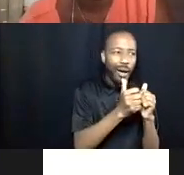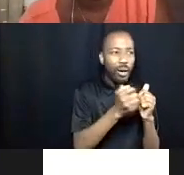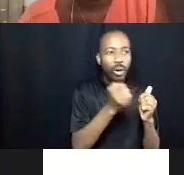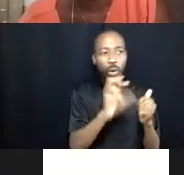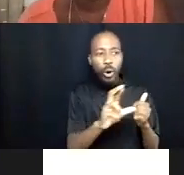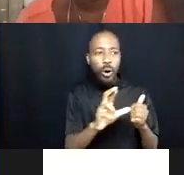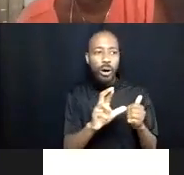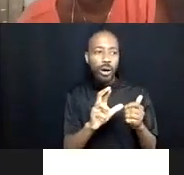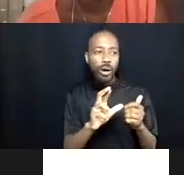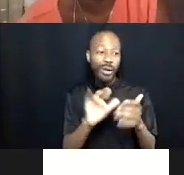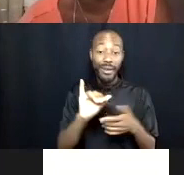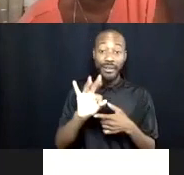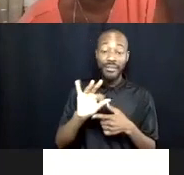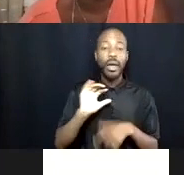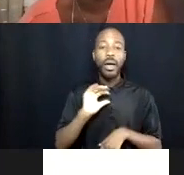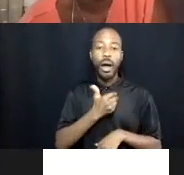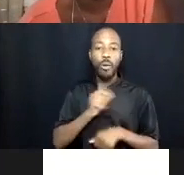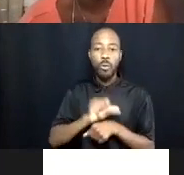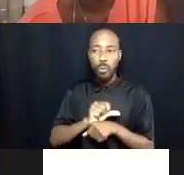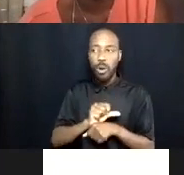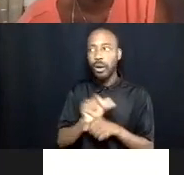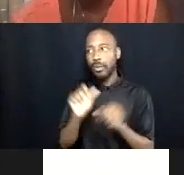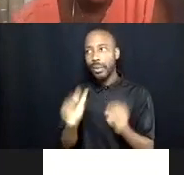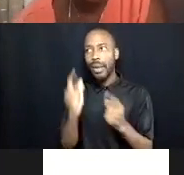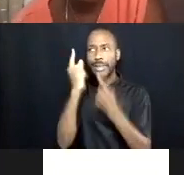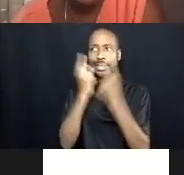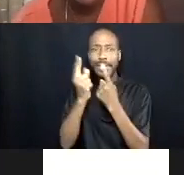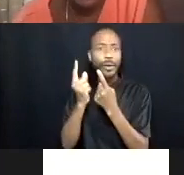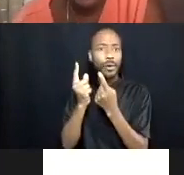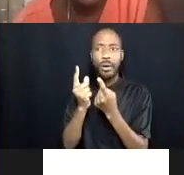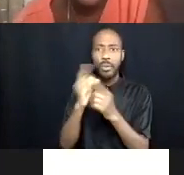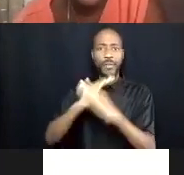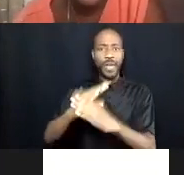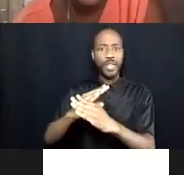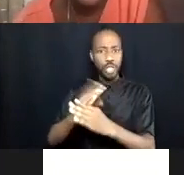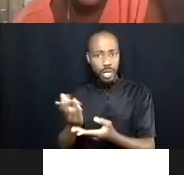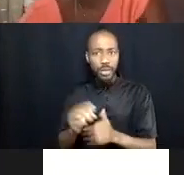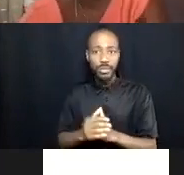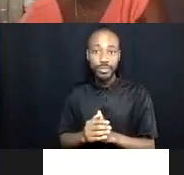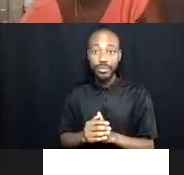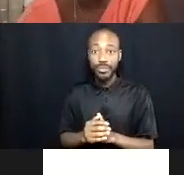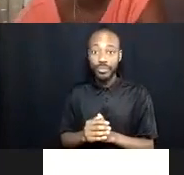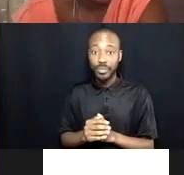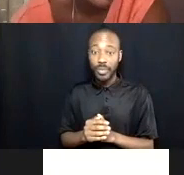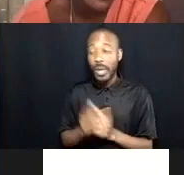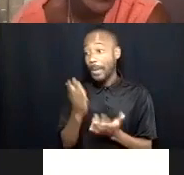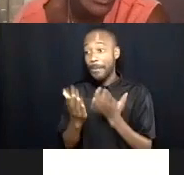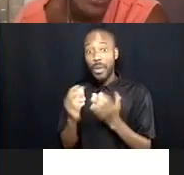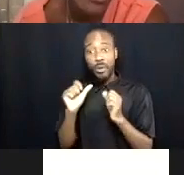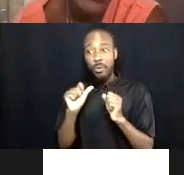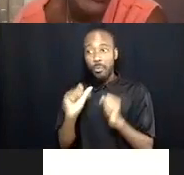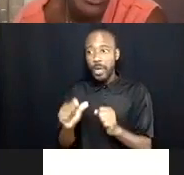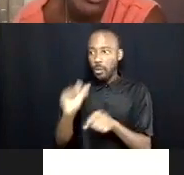or could, work in alignment with explicit DV work and